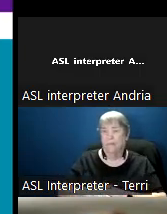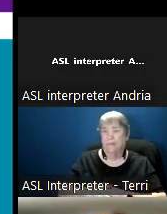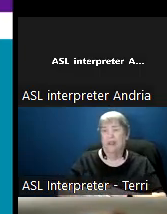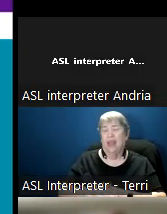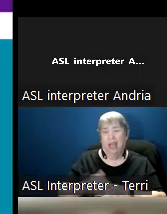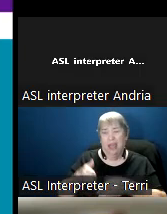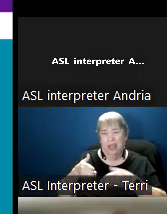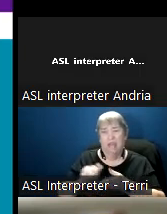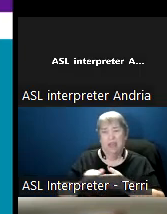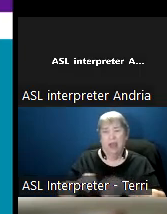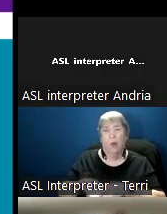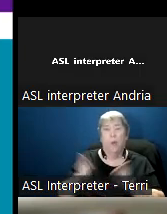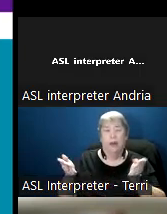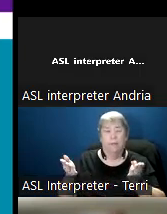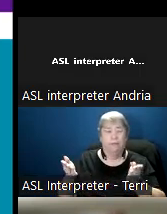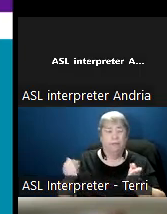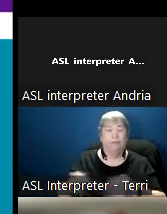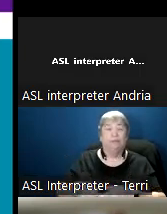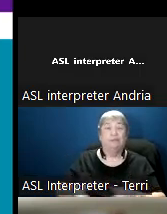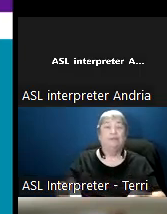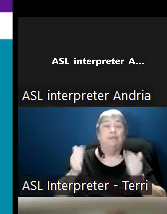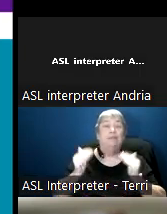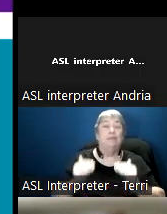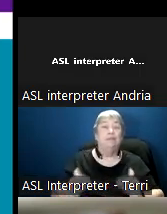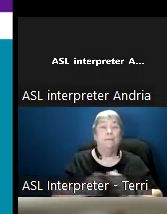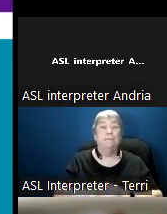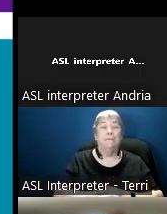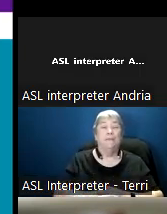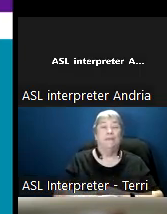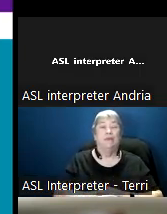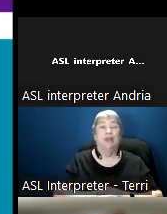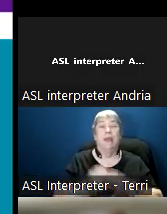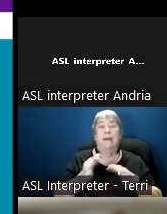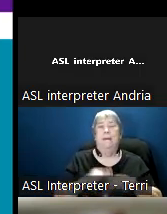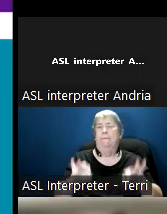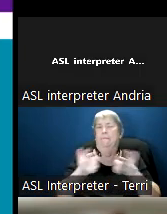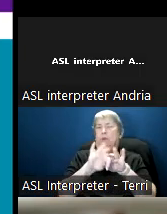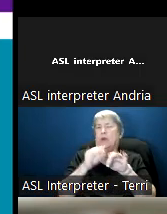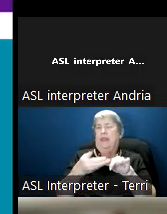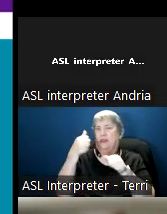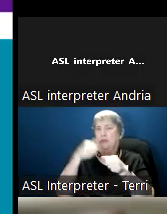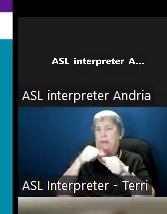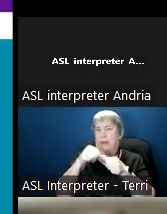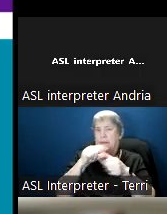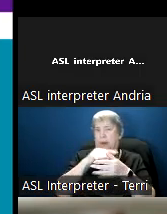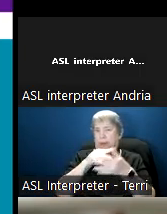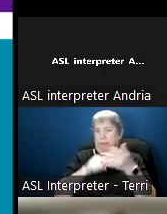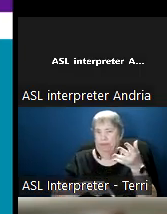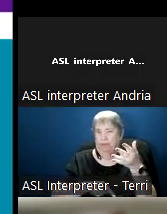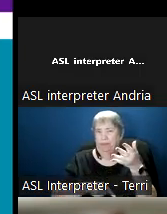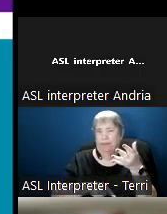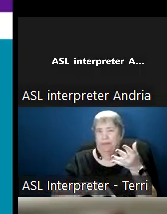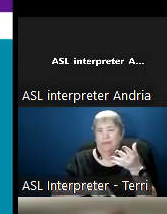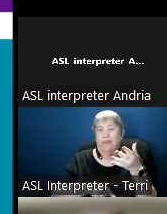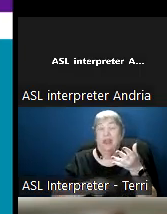them. Next slide. So here are our key takeaways. The new study found service providers need